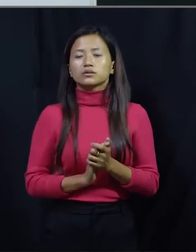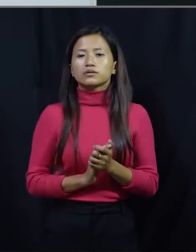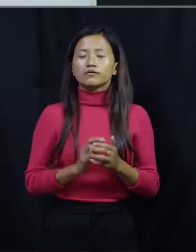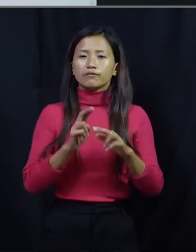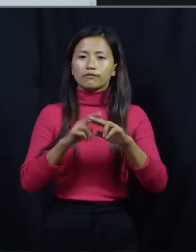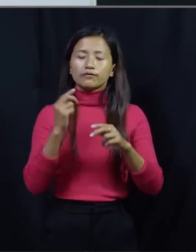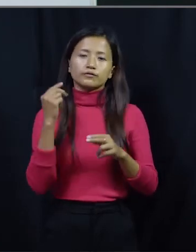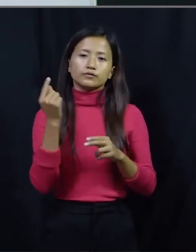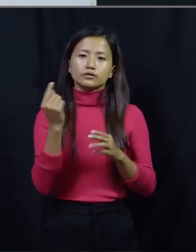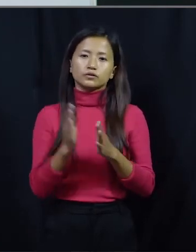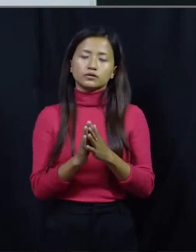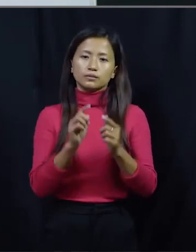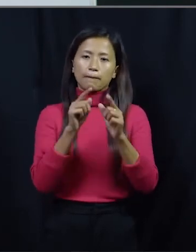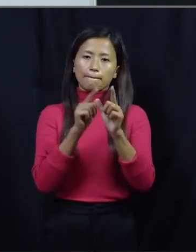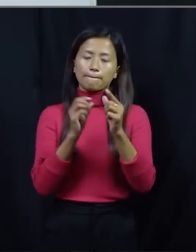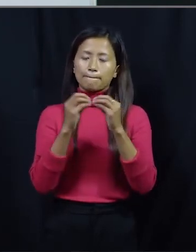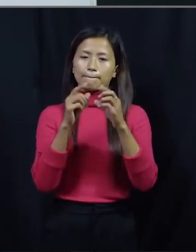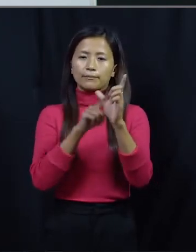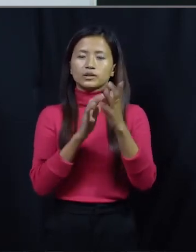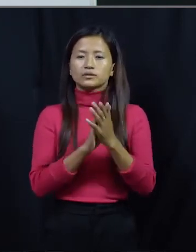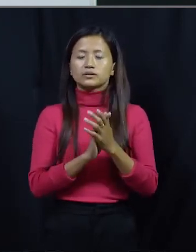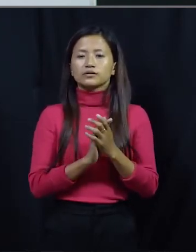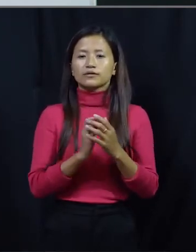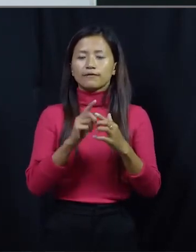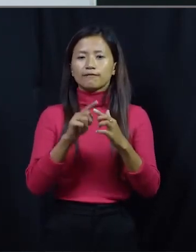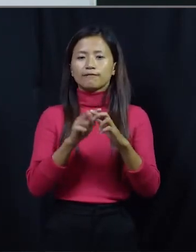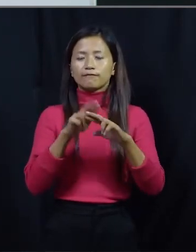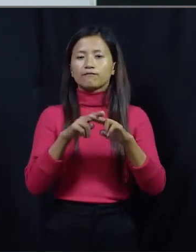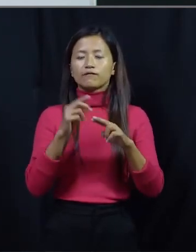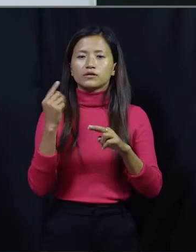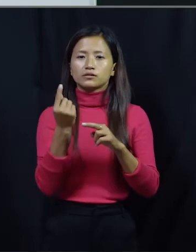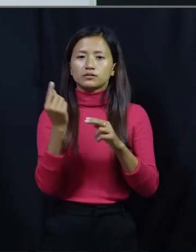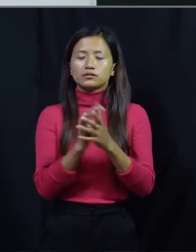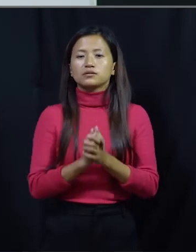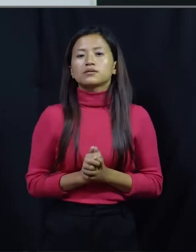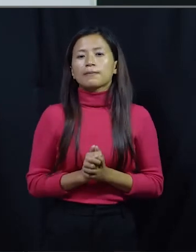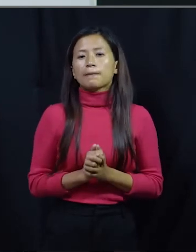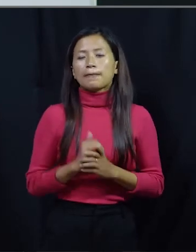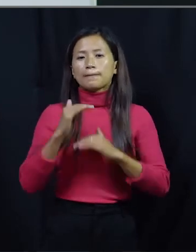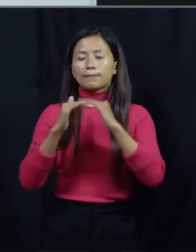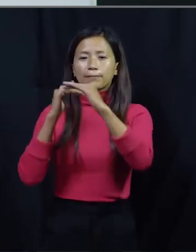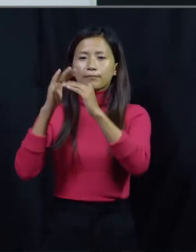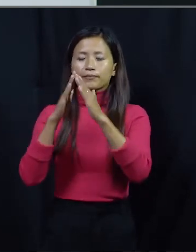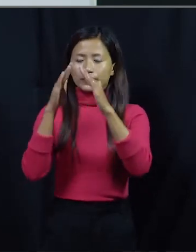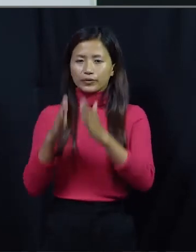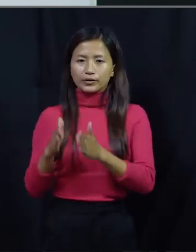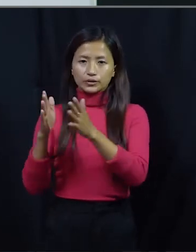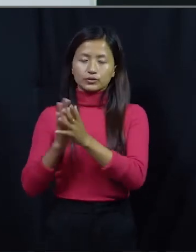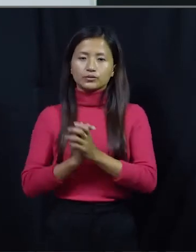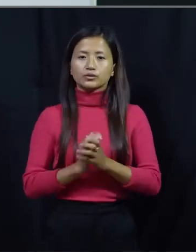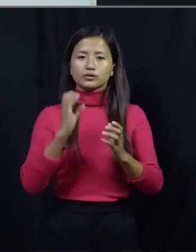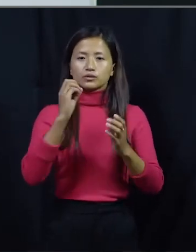as bijective function. Okay. In this case of onto, this range will be equal to